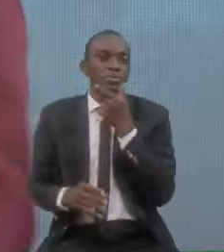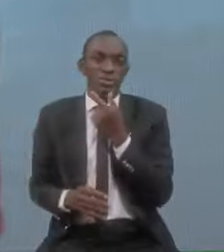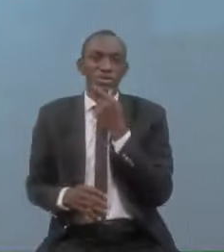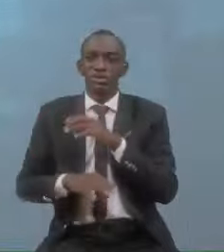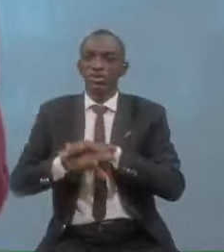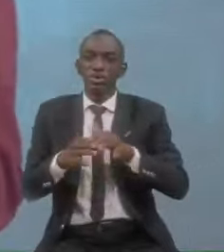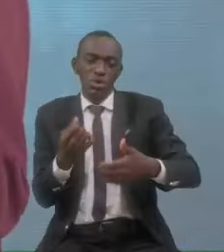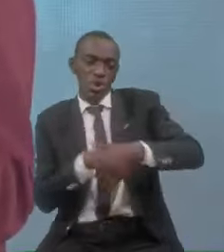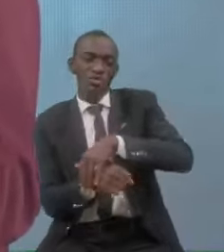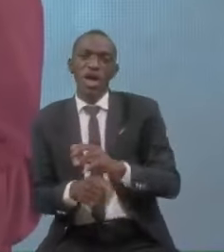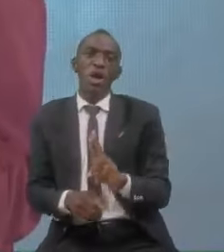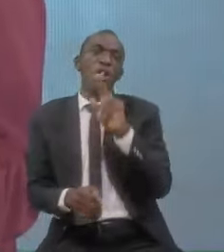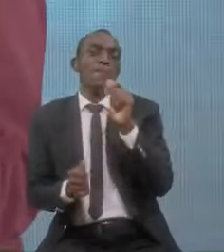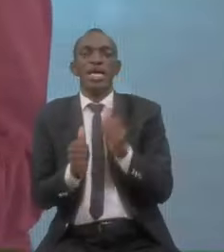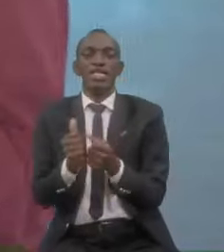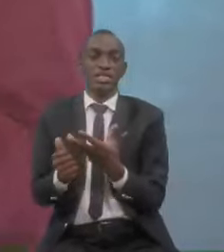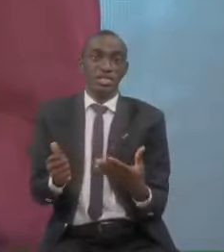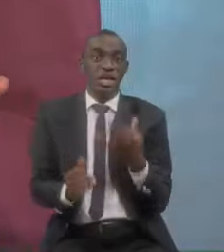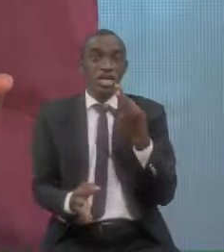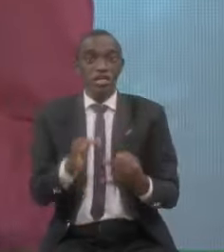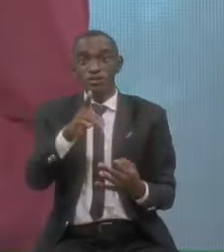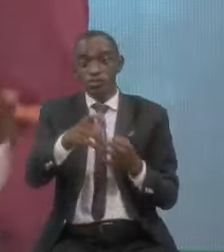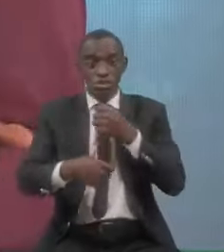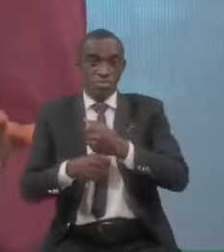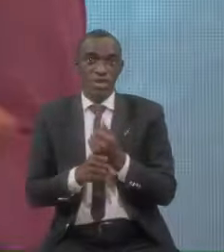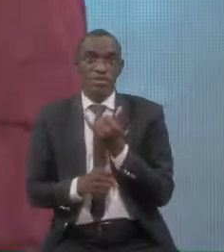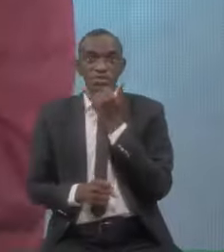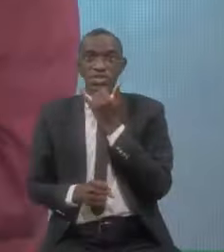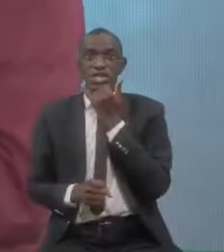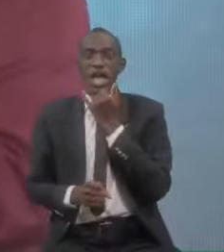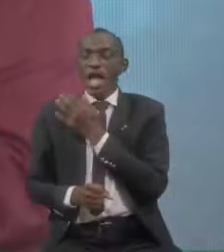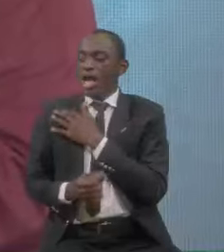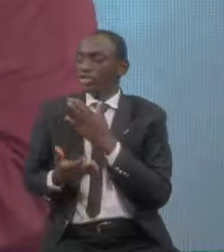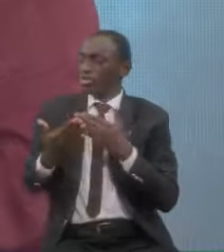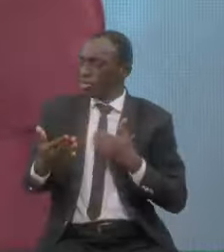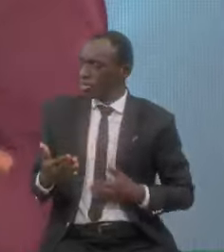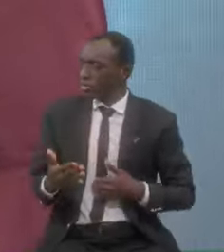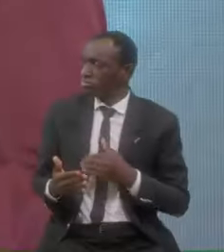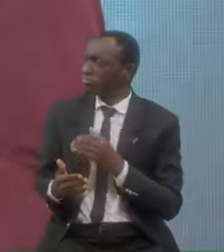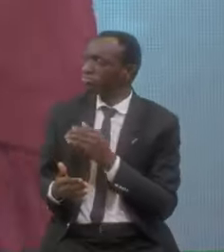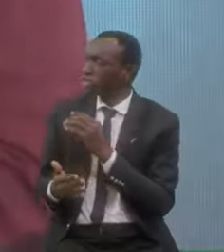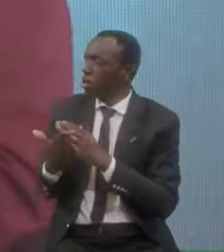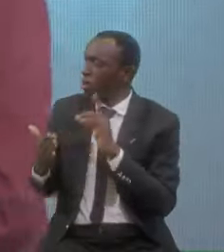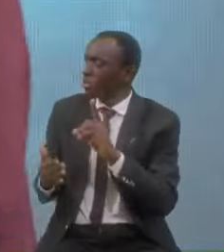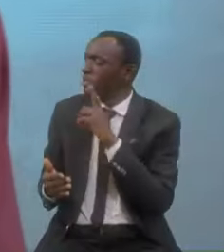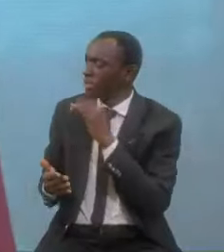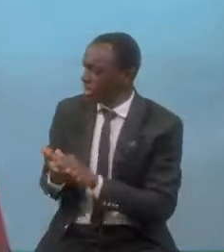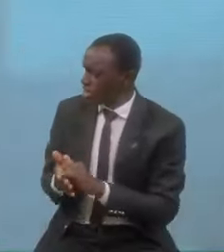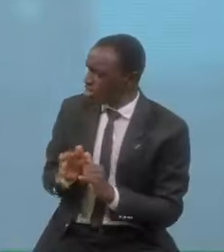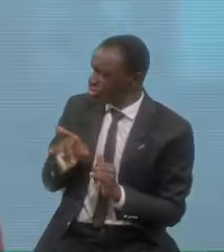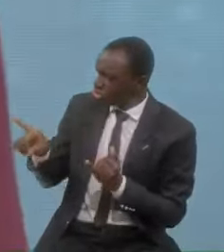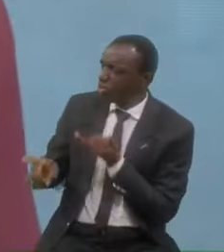If I made a mistake and, you know, somebody pointed it out, we don't have to cover it up.